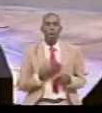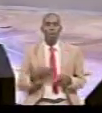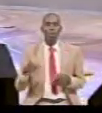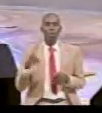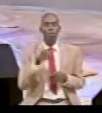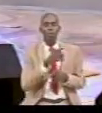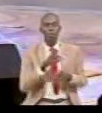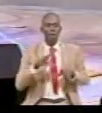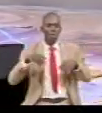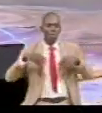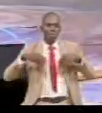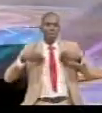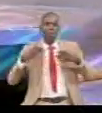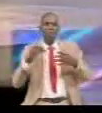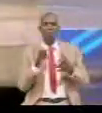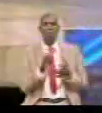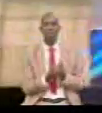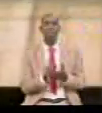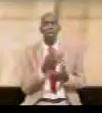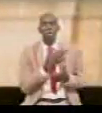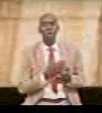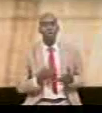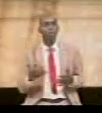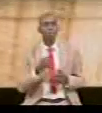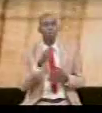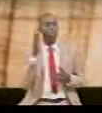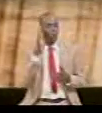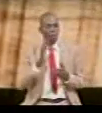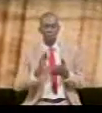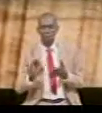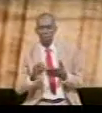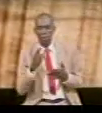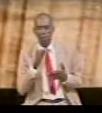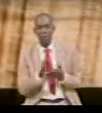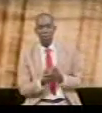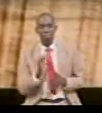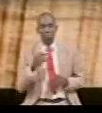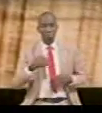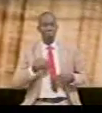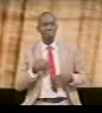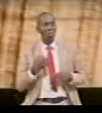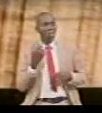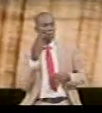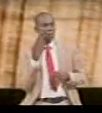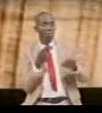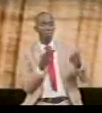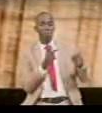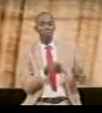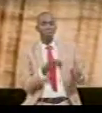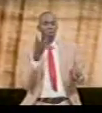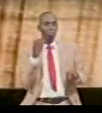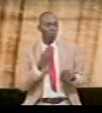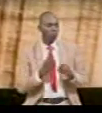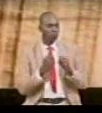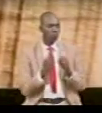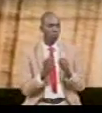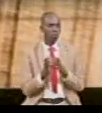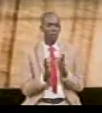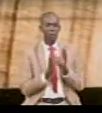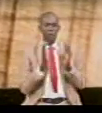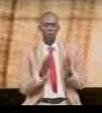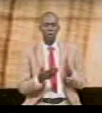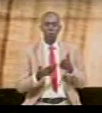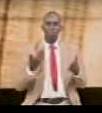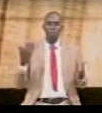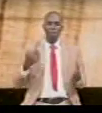count, I influenced such and such, so and so. He was standing on salvation before I met her. He was standing